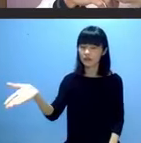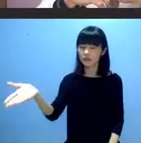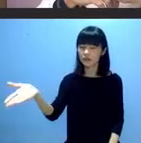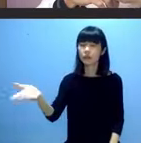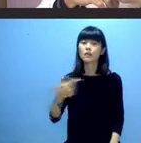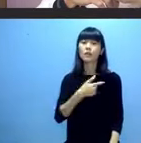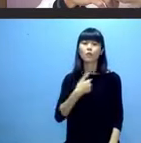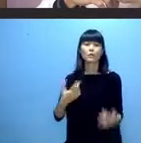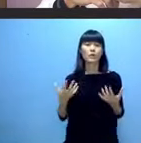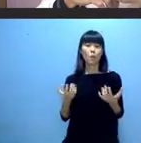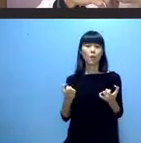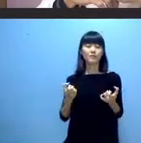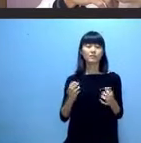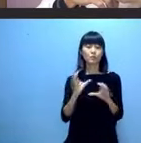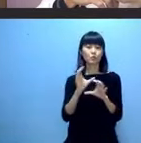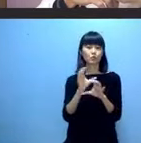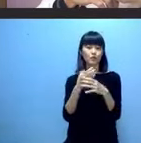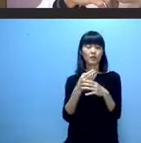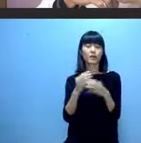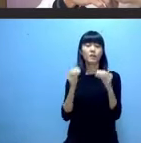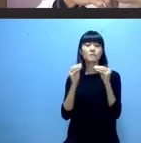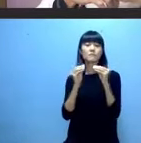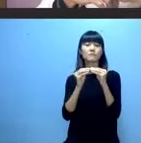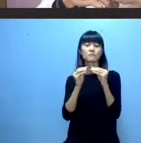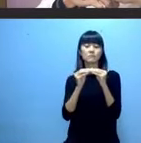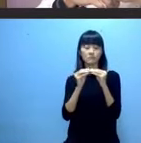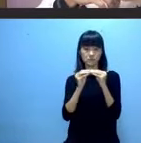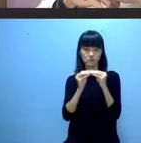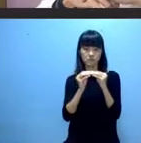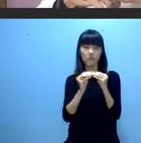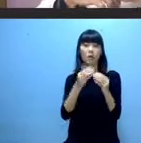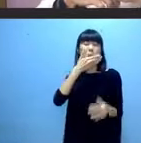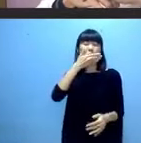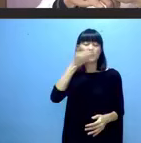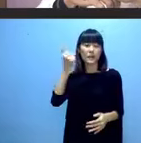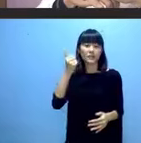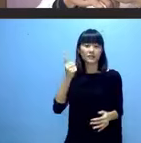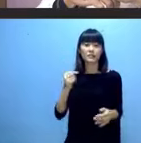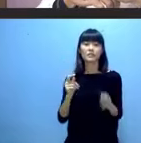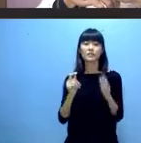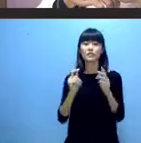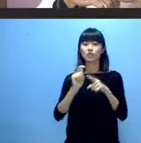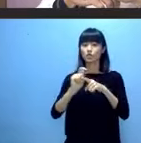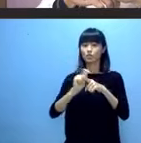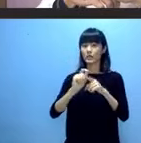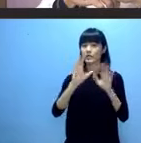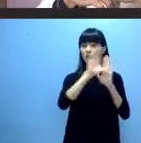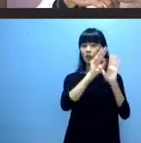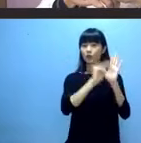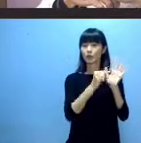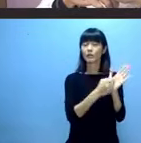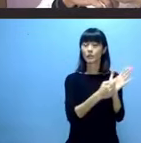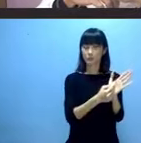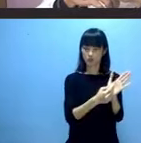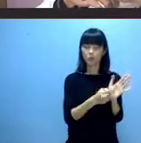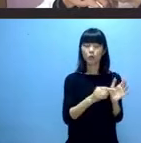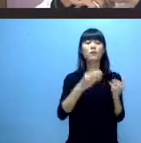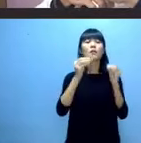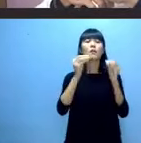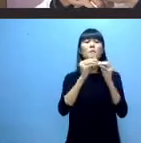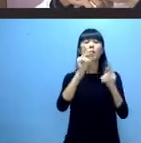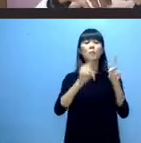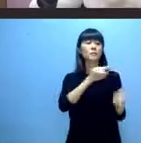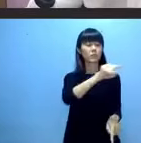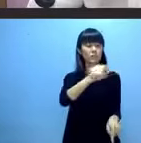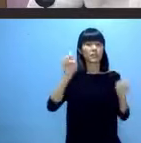a more robust training curriculum so that more people can learn how to be inclusive. Fantastic.